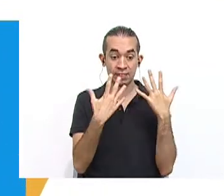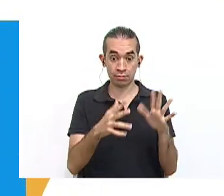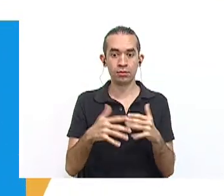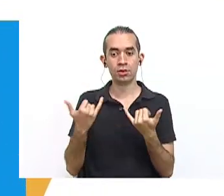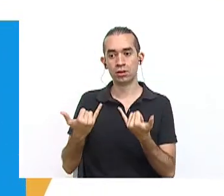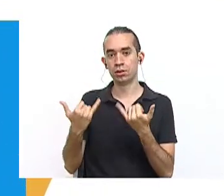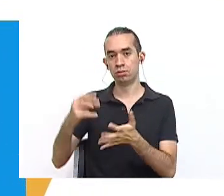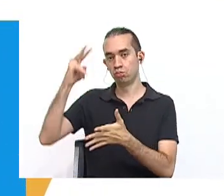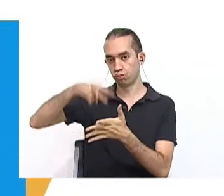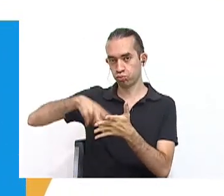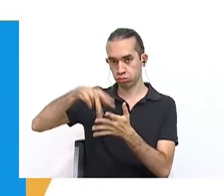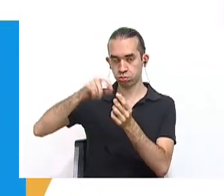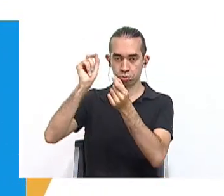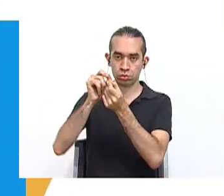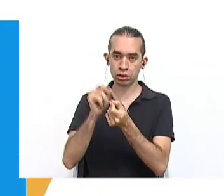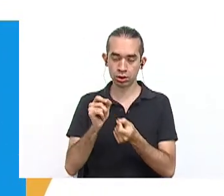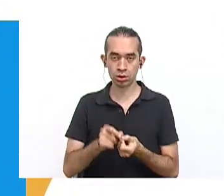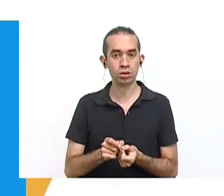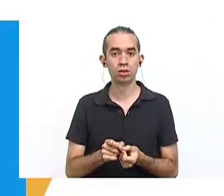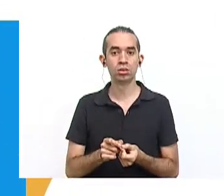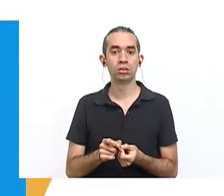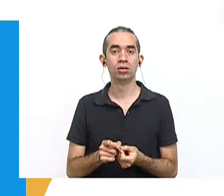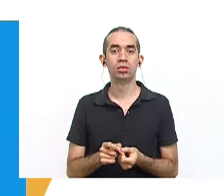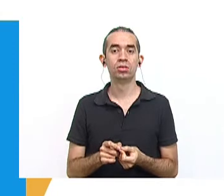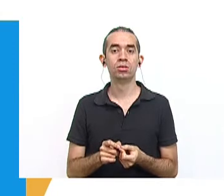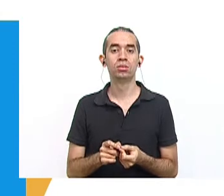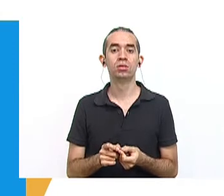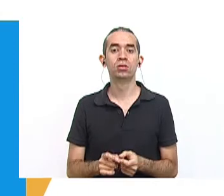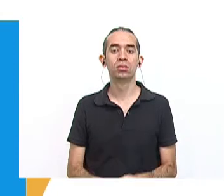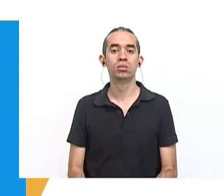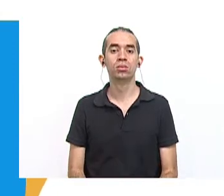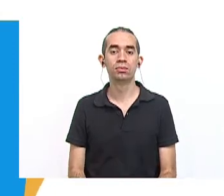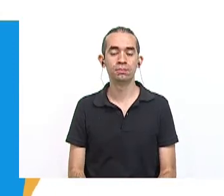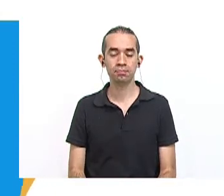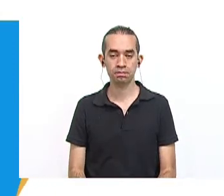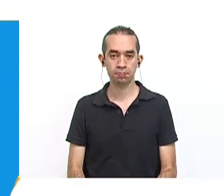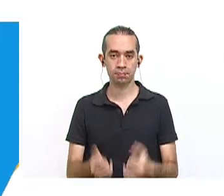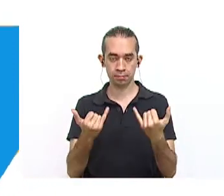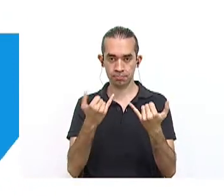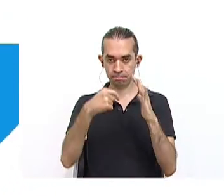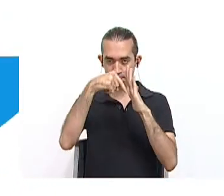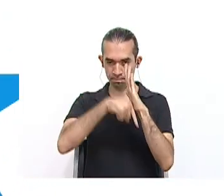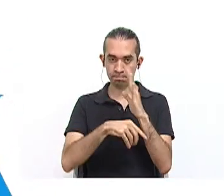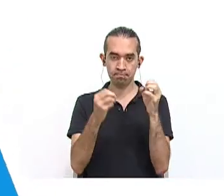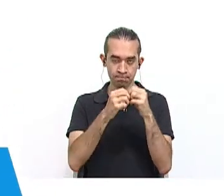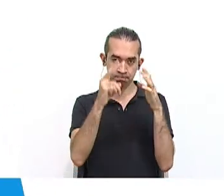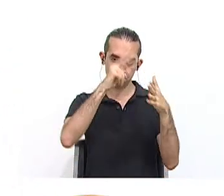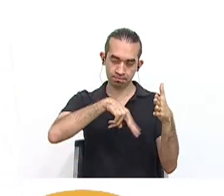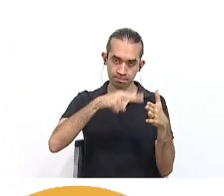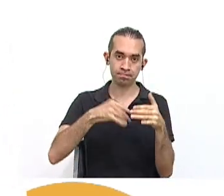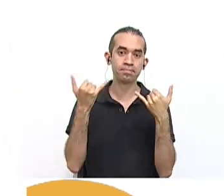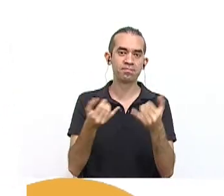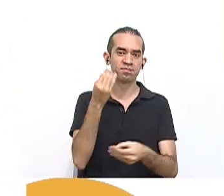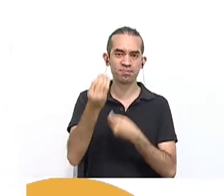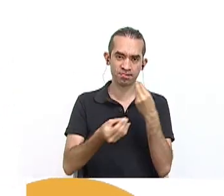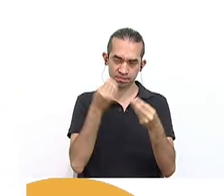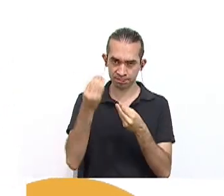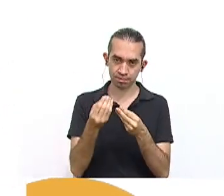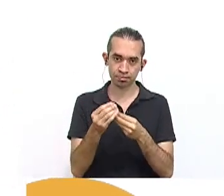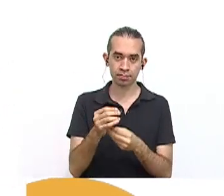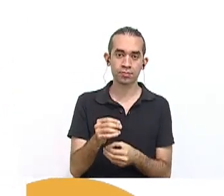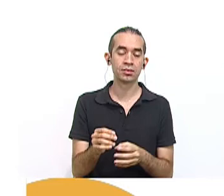part with the details. So we're going to move a little bit further into the reading, and this time you're going to look at